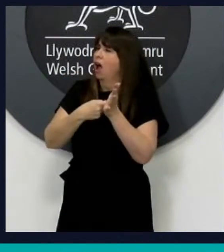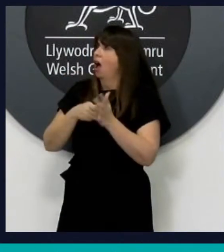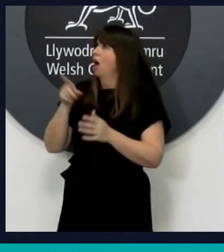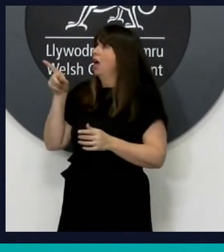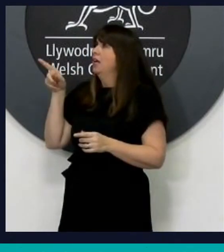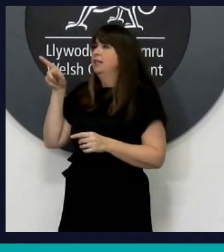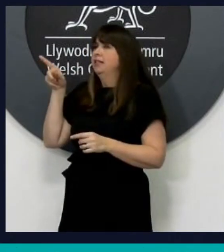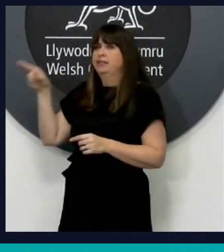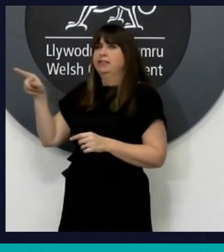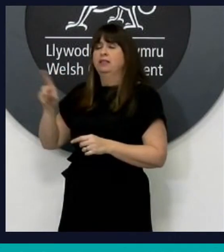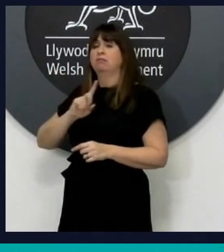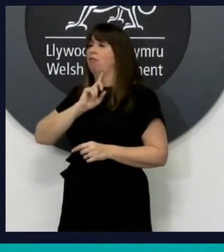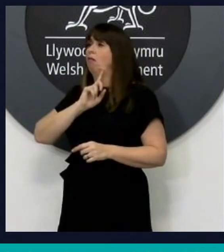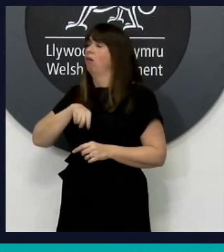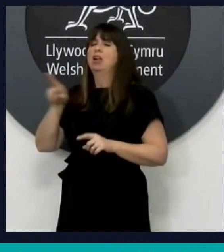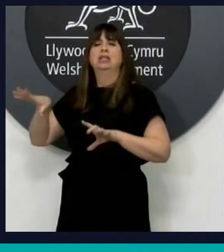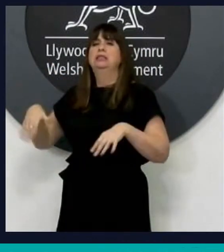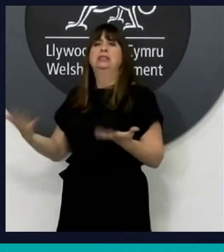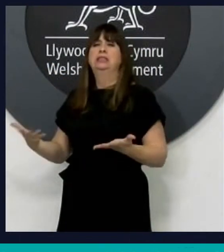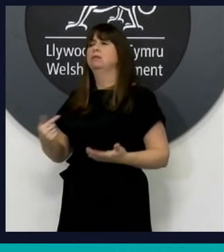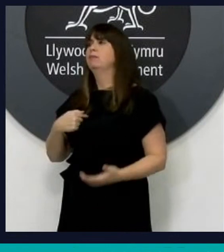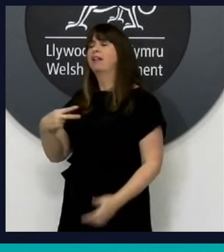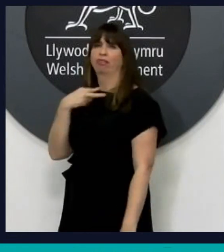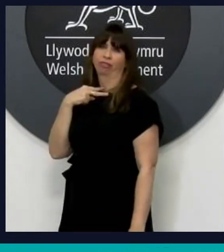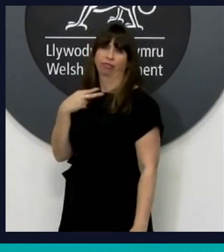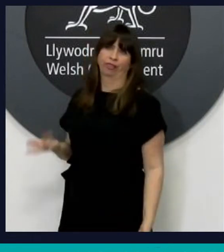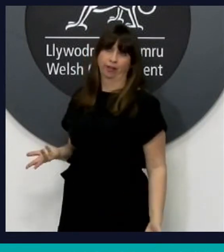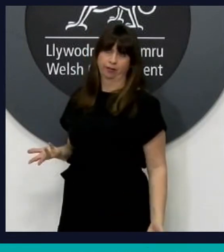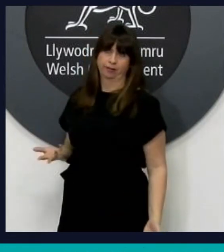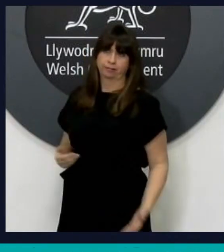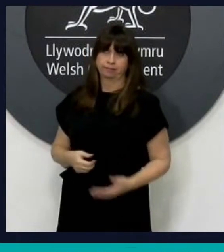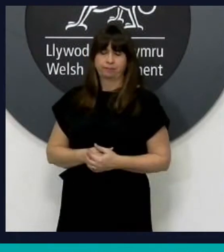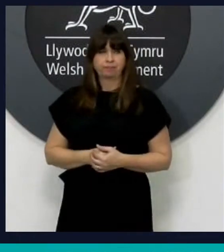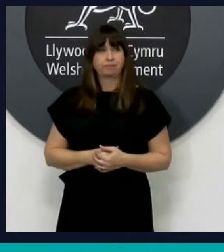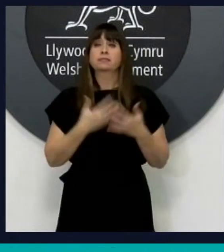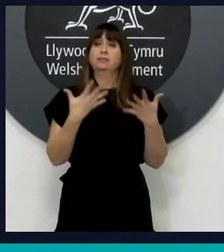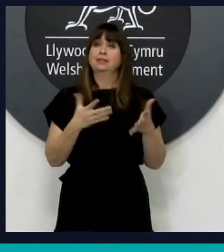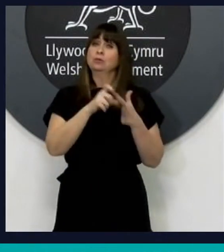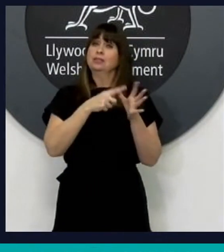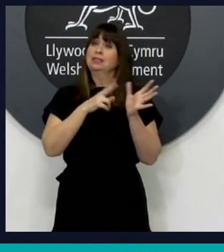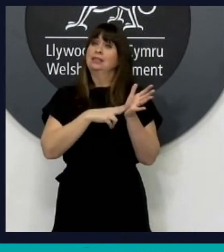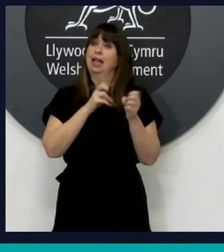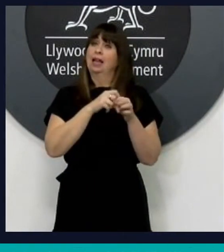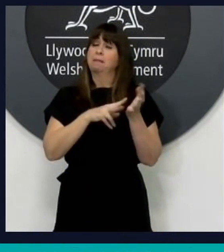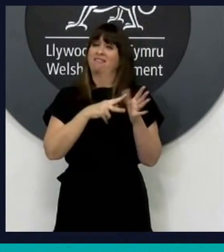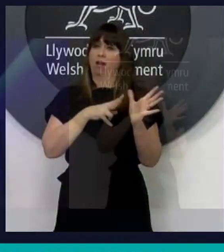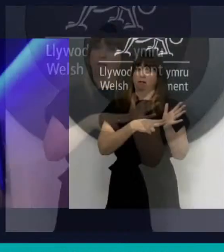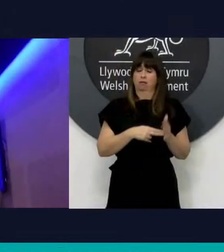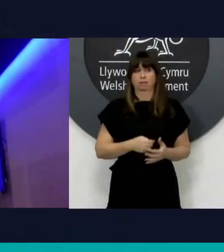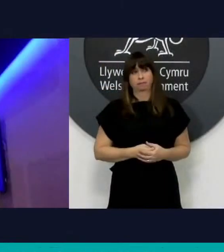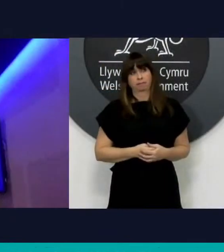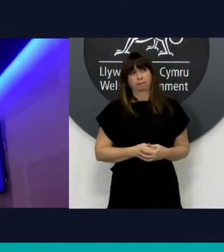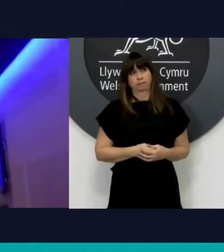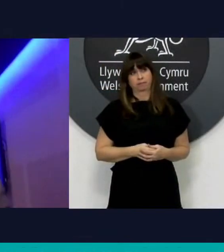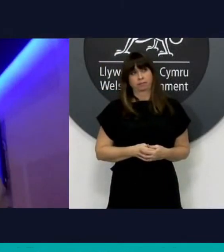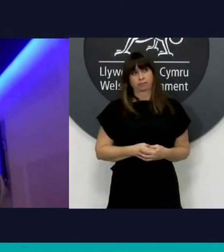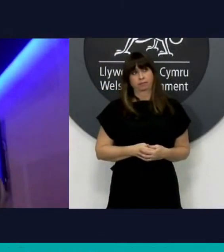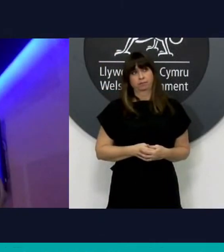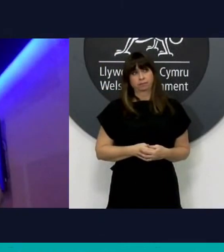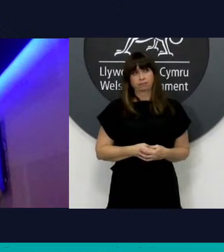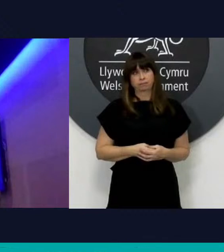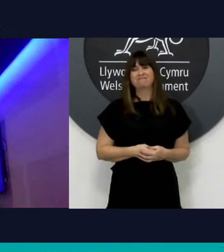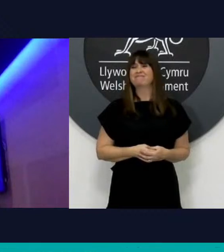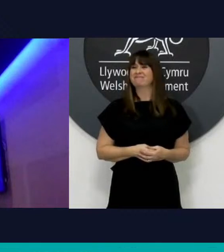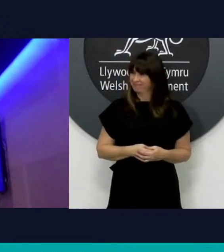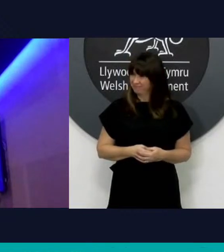wasn't heeded by the UK government. Dan Bevan. Thank you, Minister. Good afternoon to you